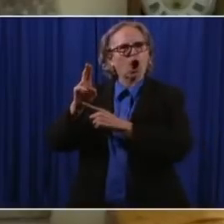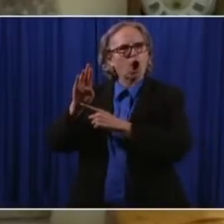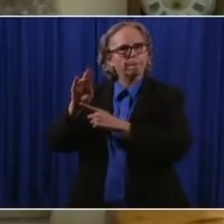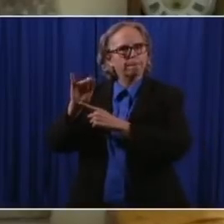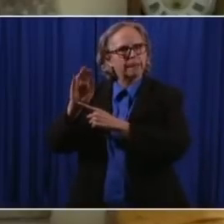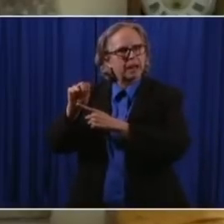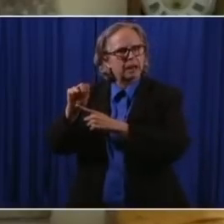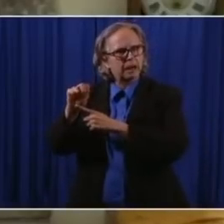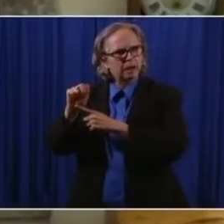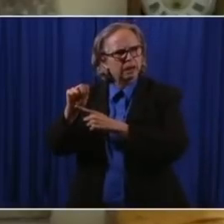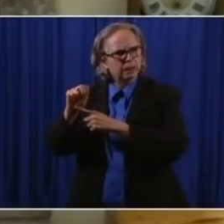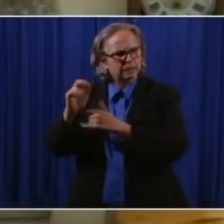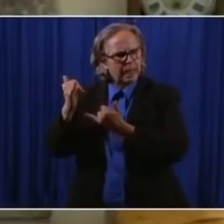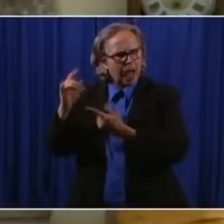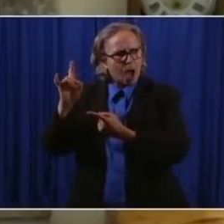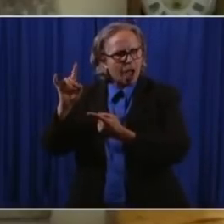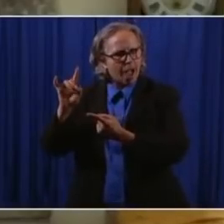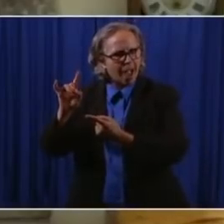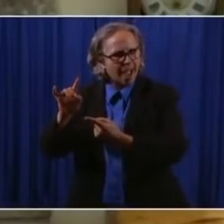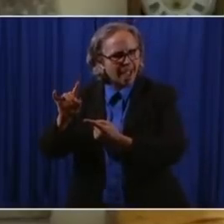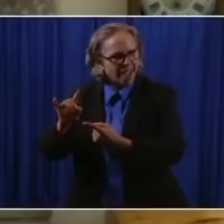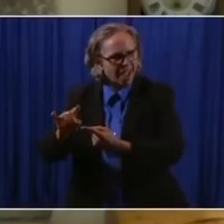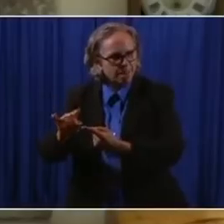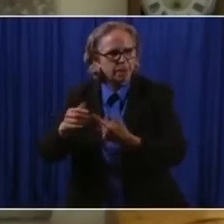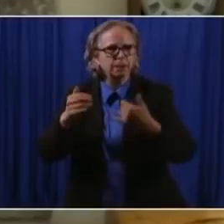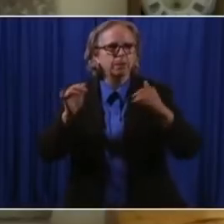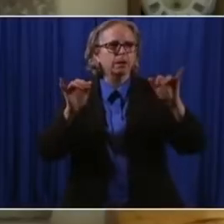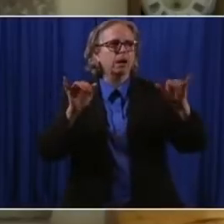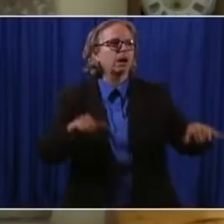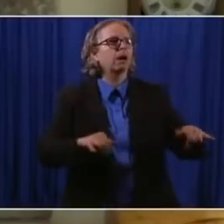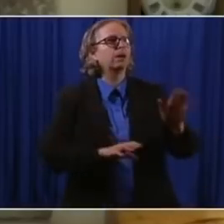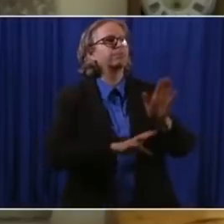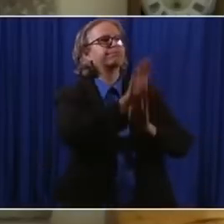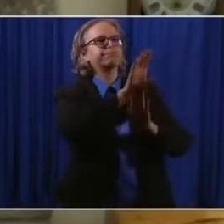and we're seeing it going up in the rural.